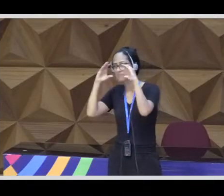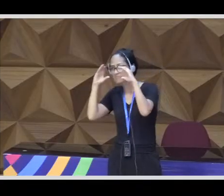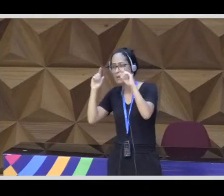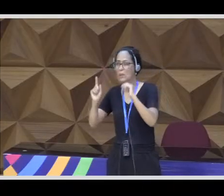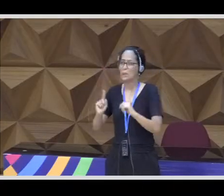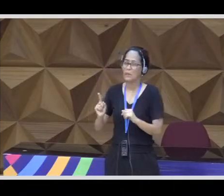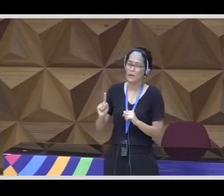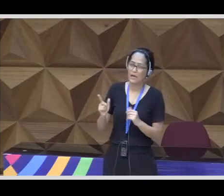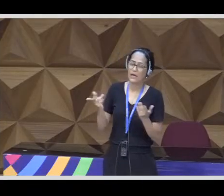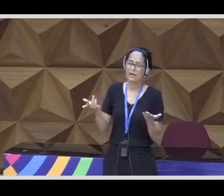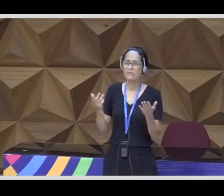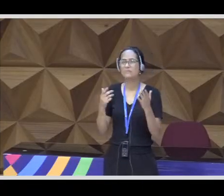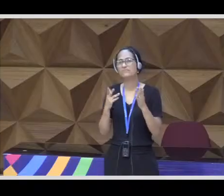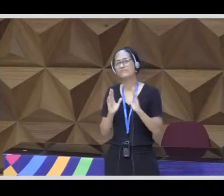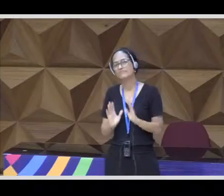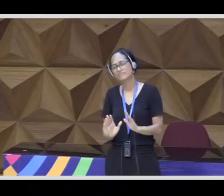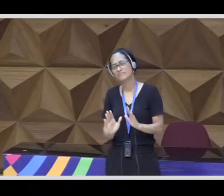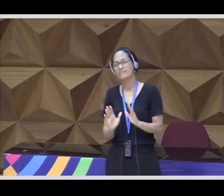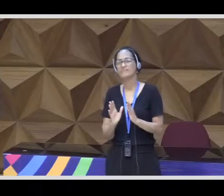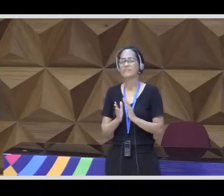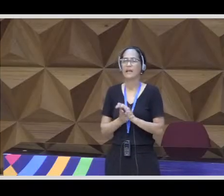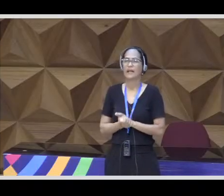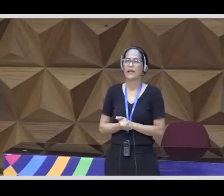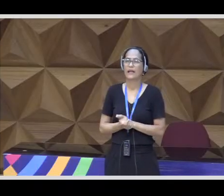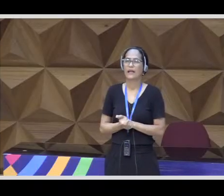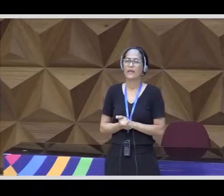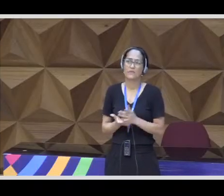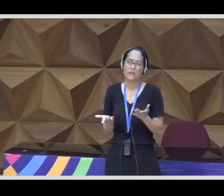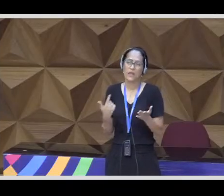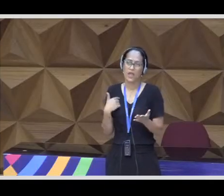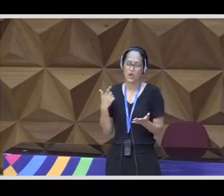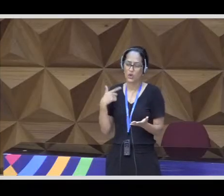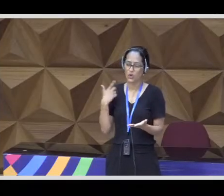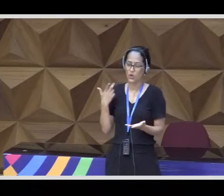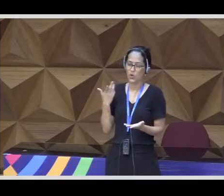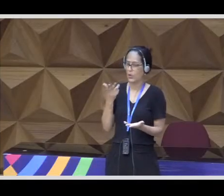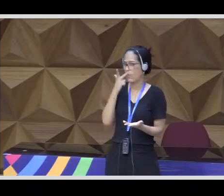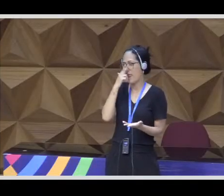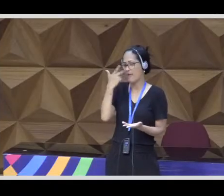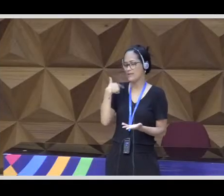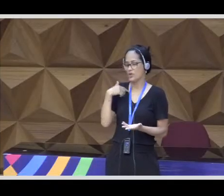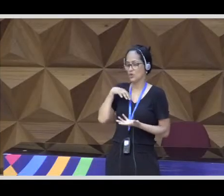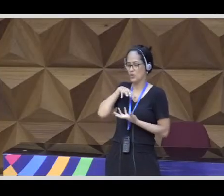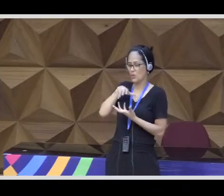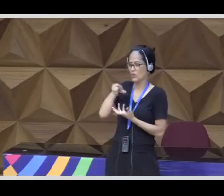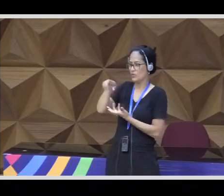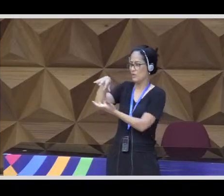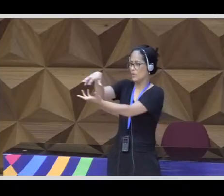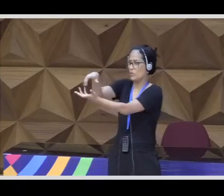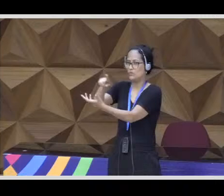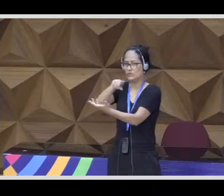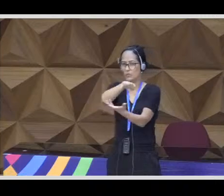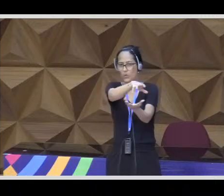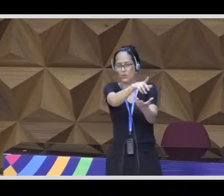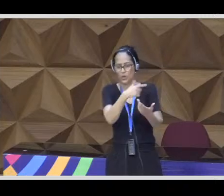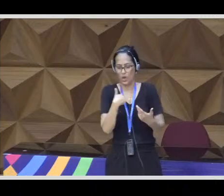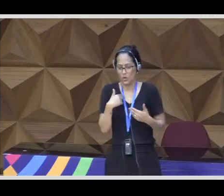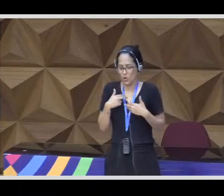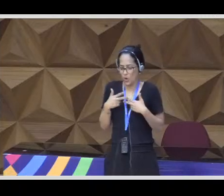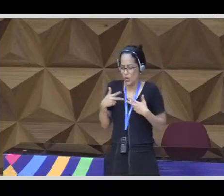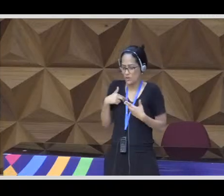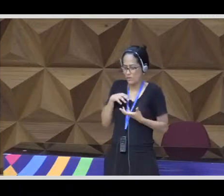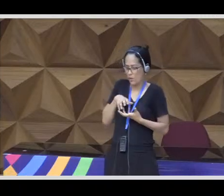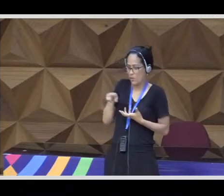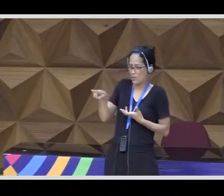being, I'm in one world, but you're in a different world. So I'm doing things in my world, but you don't know what I'm doing. So